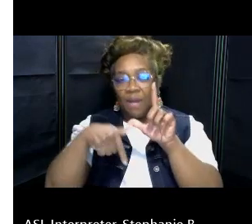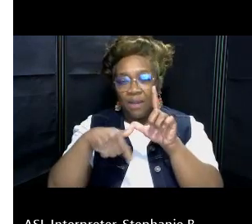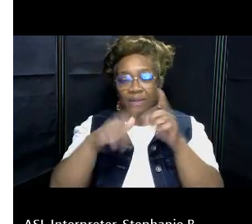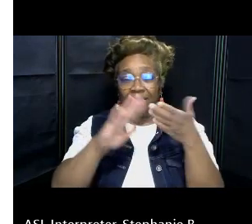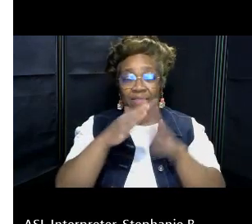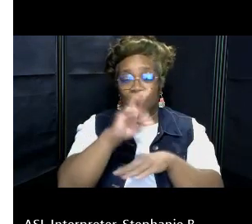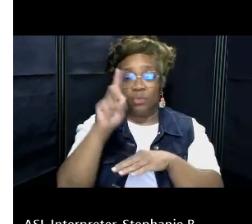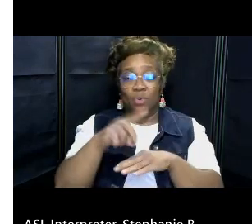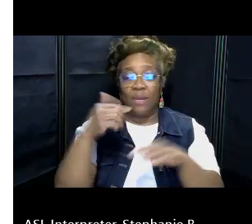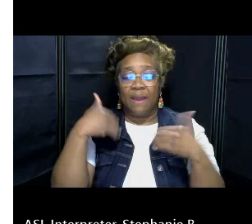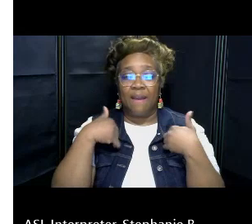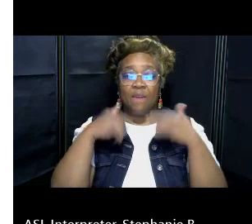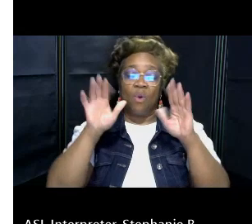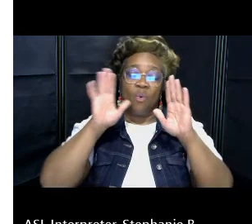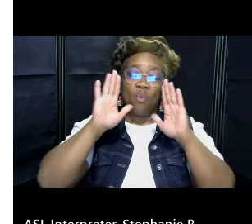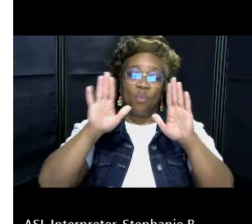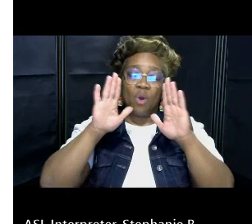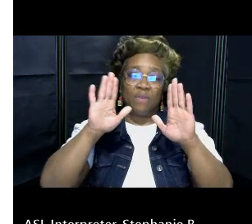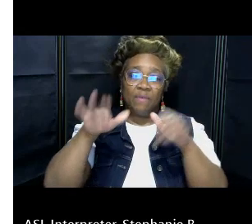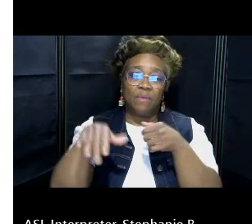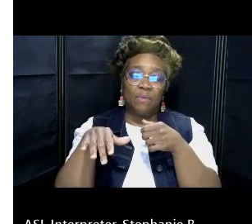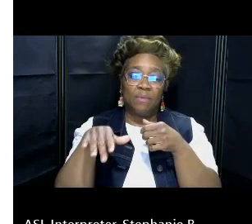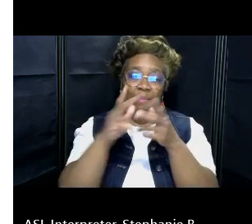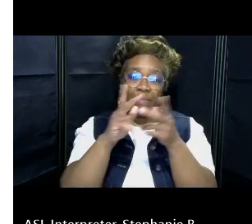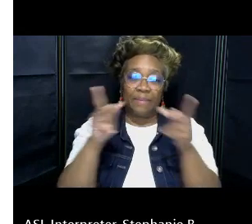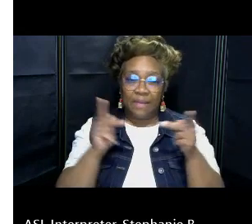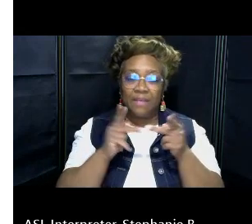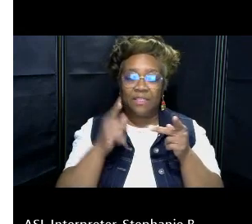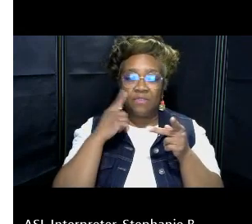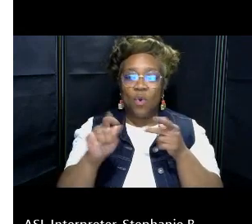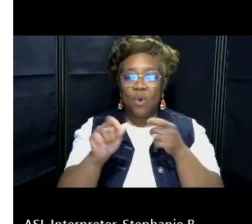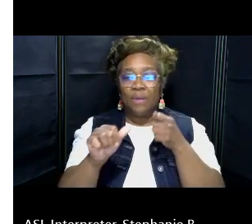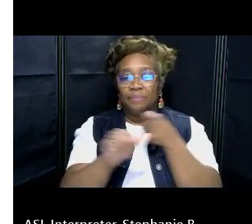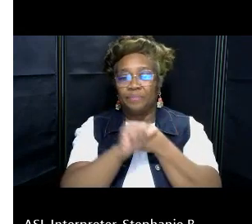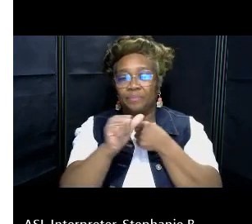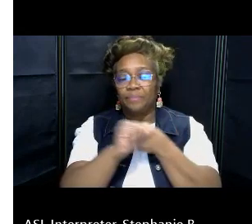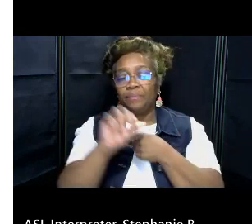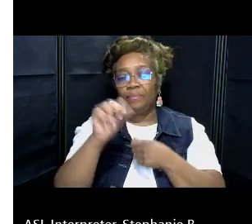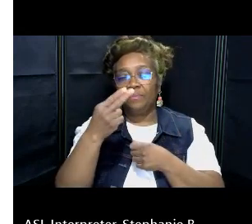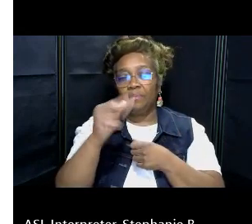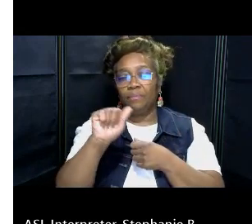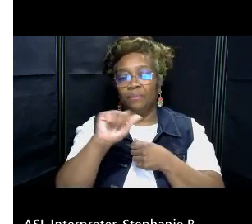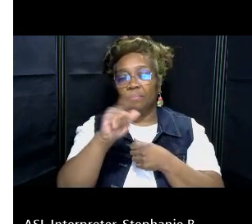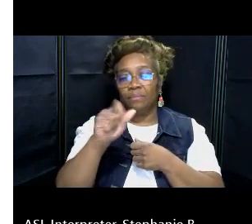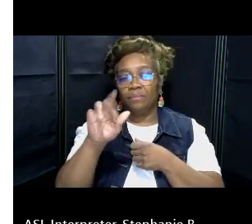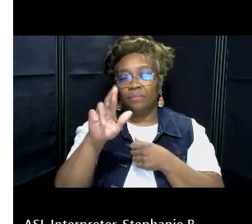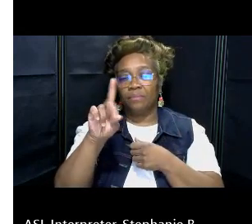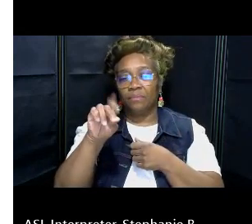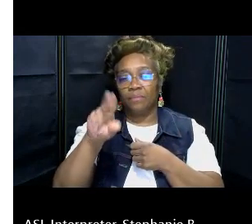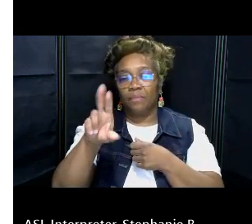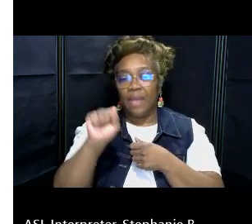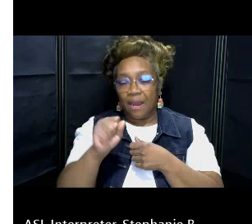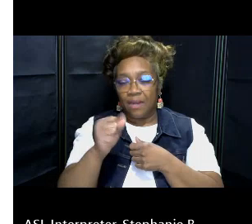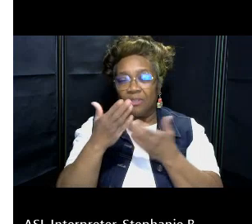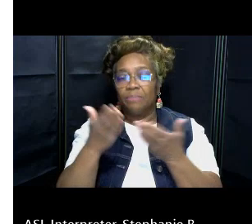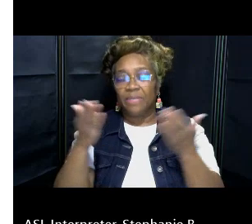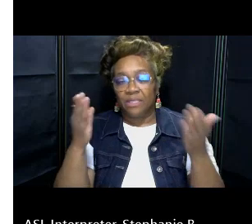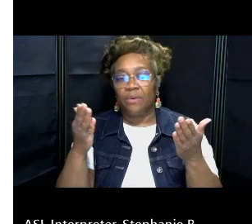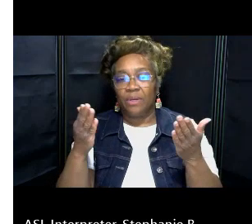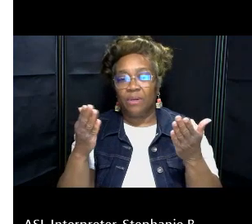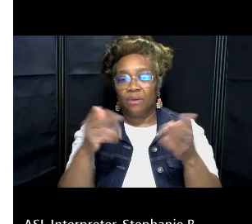where we call it, it's for our hazardous material station down on Ferry Street. And a couple times a week,